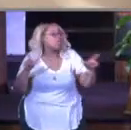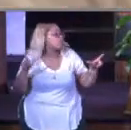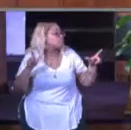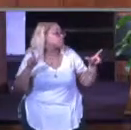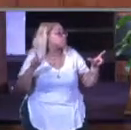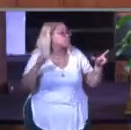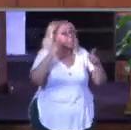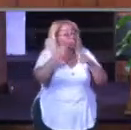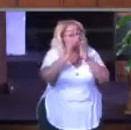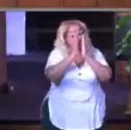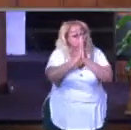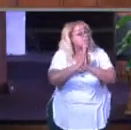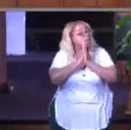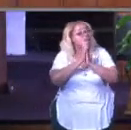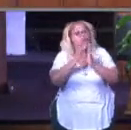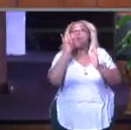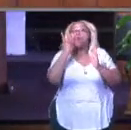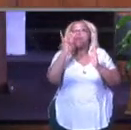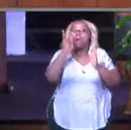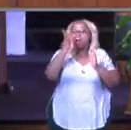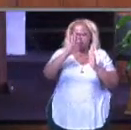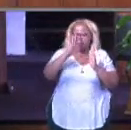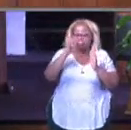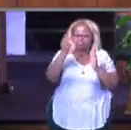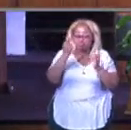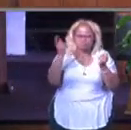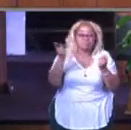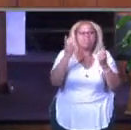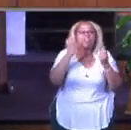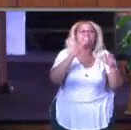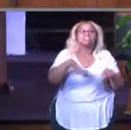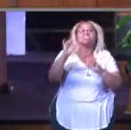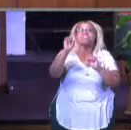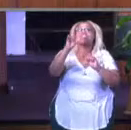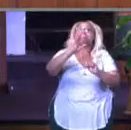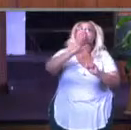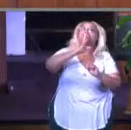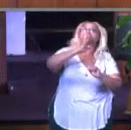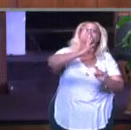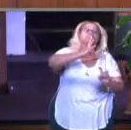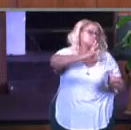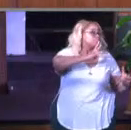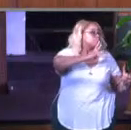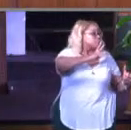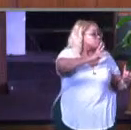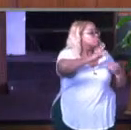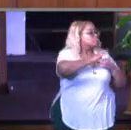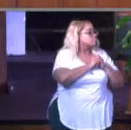language. And you keep praying. And watch what God will do. He'll take your tongue.